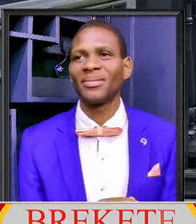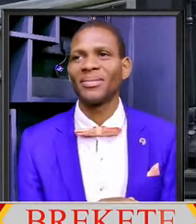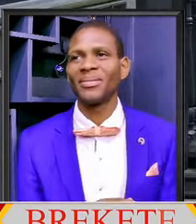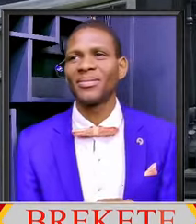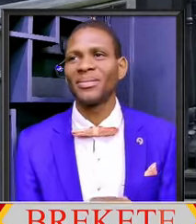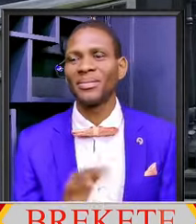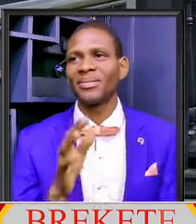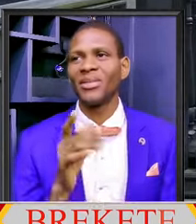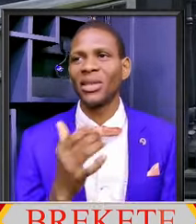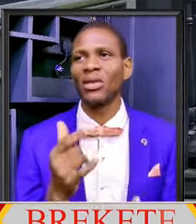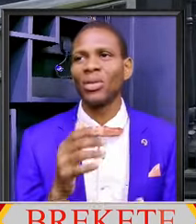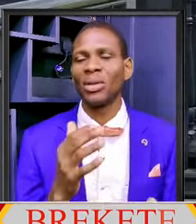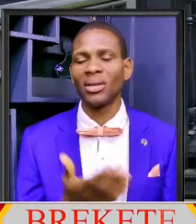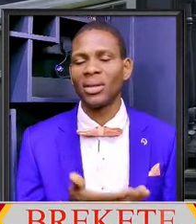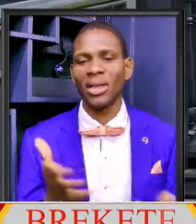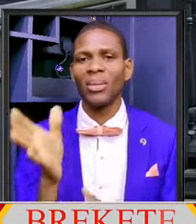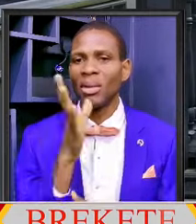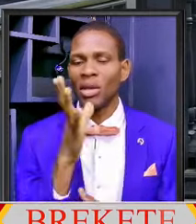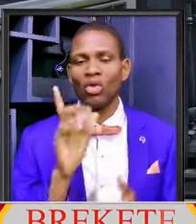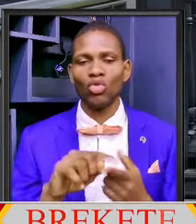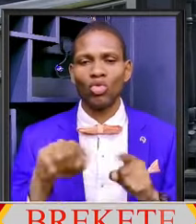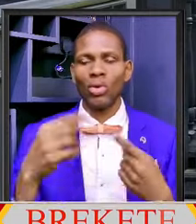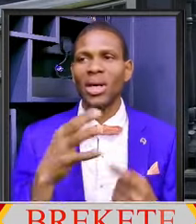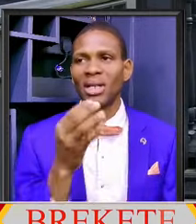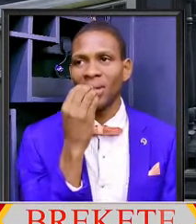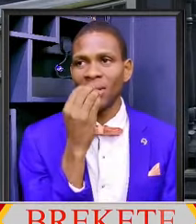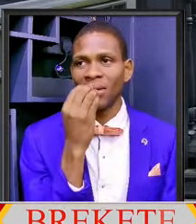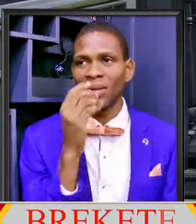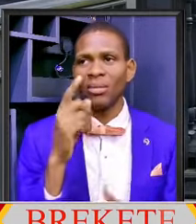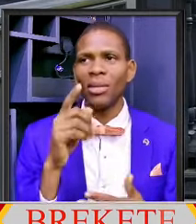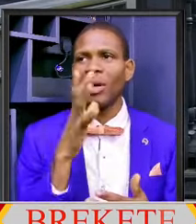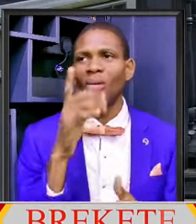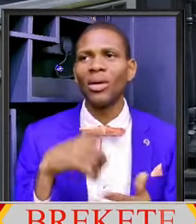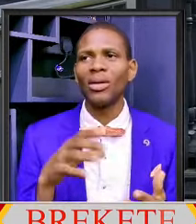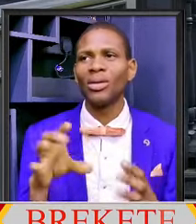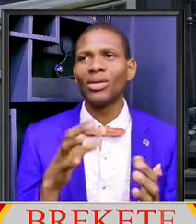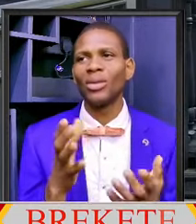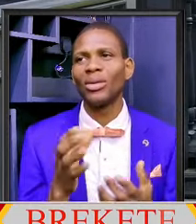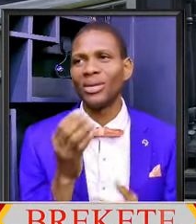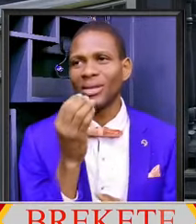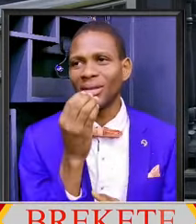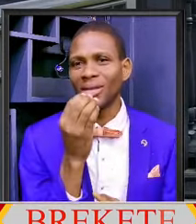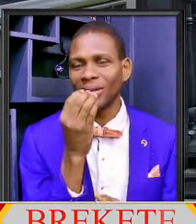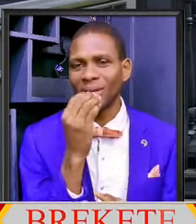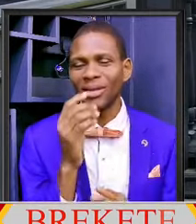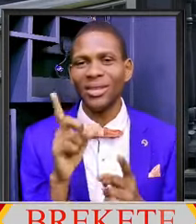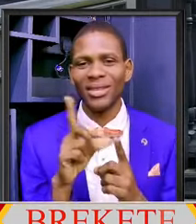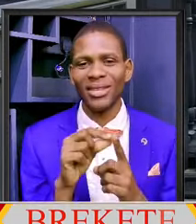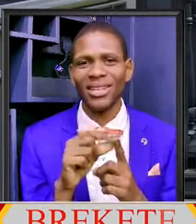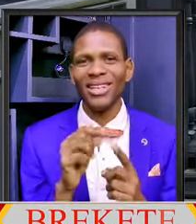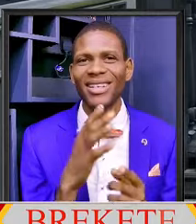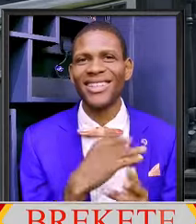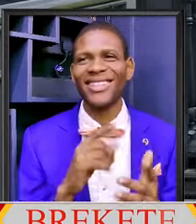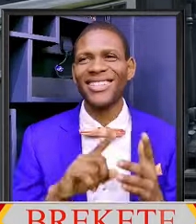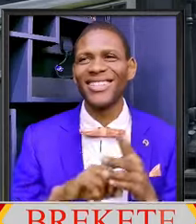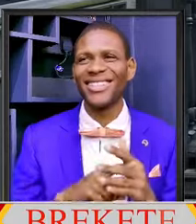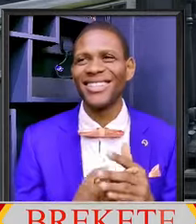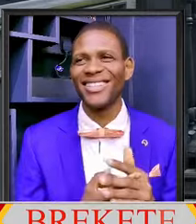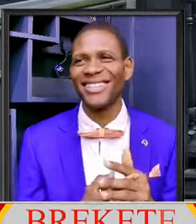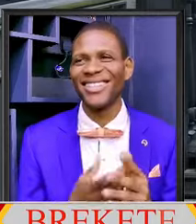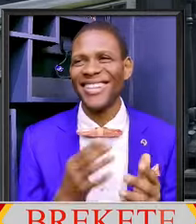Now you go carry Mama, make she go chop. Mama, what do you want chop? And rice and beans